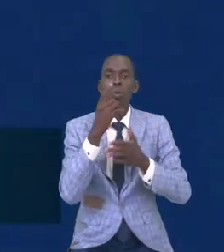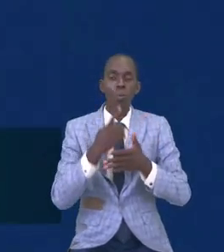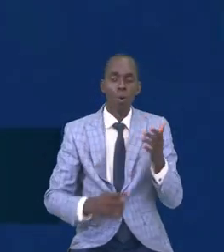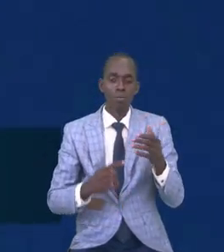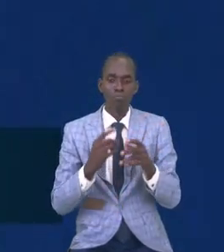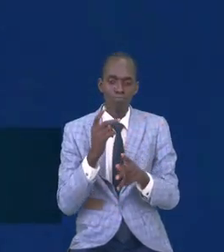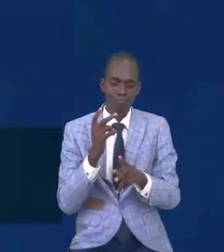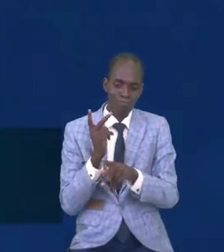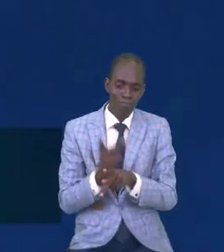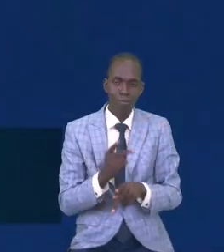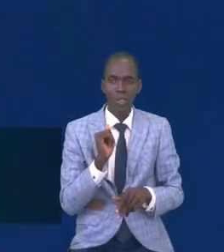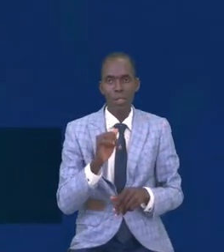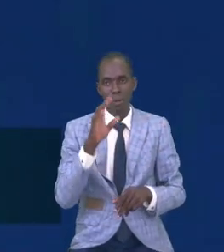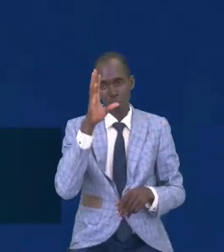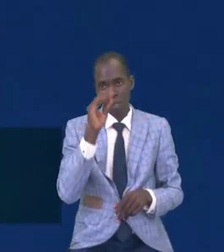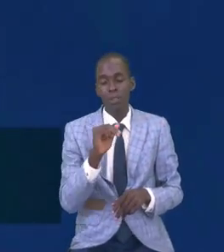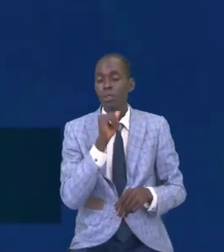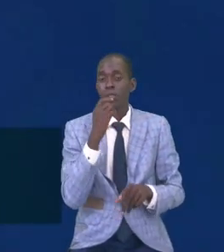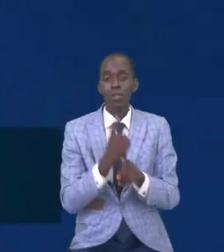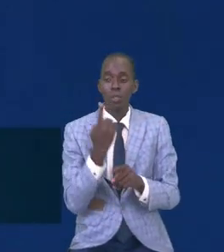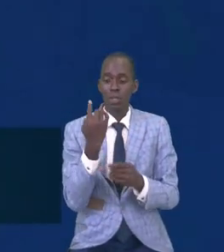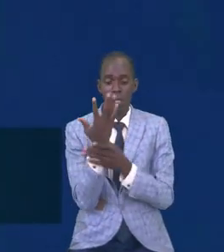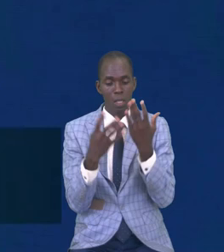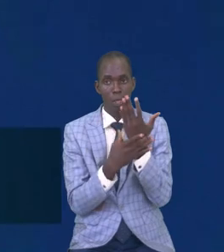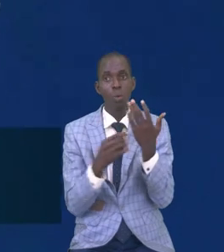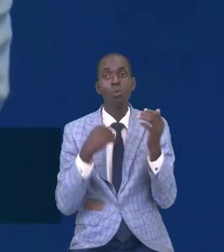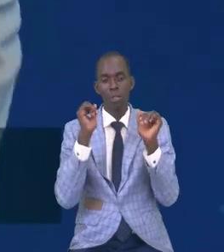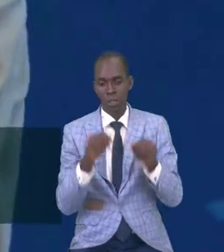man, not only his hands, we can see that.